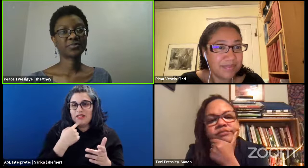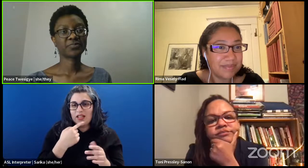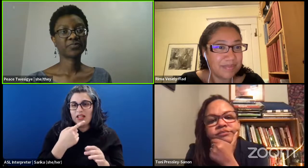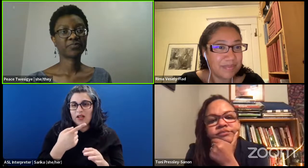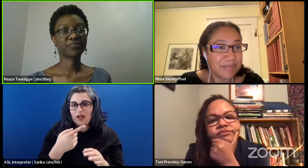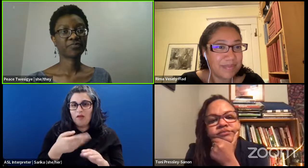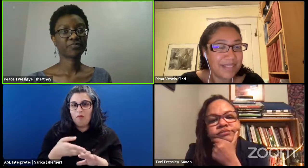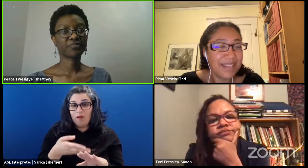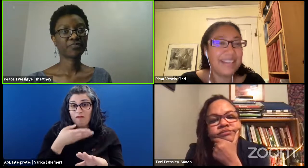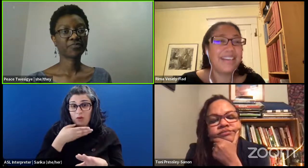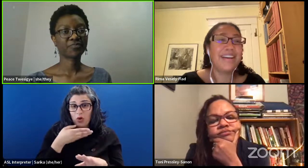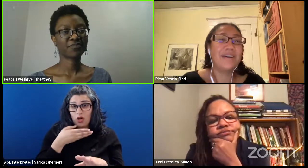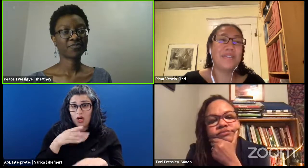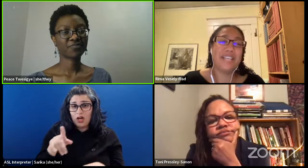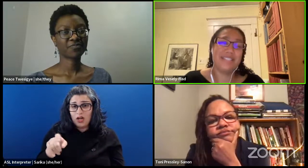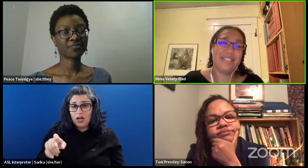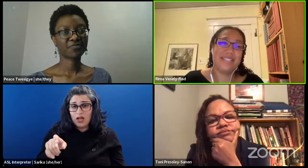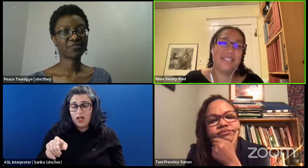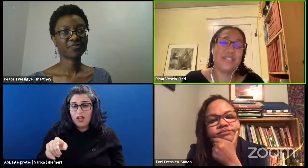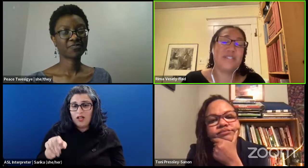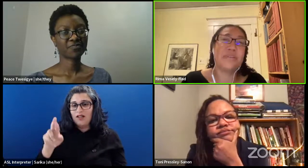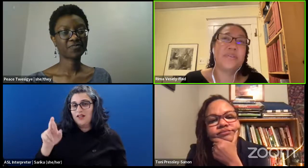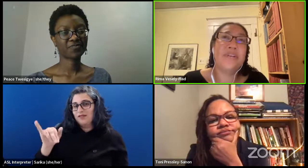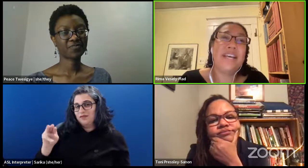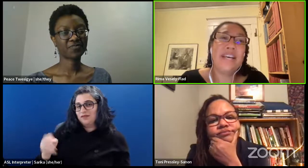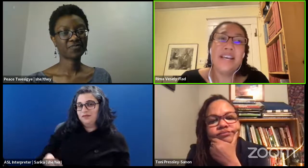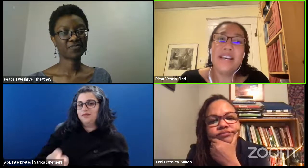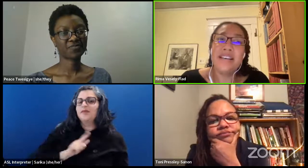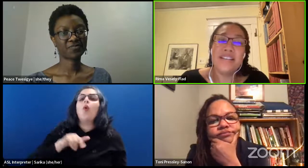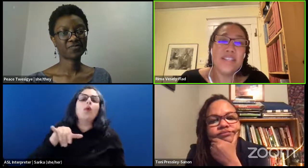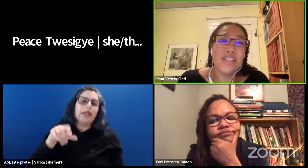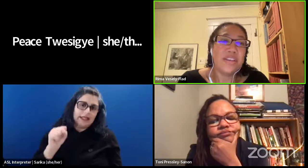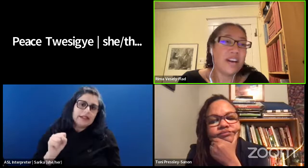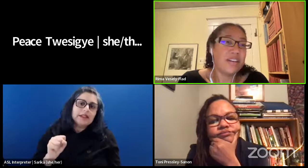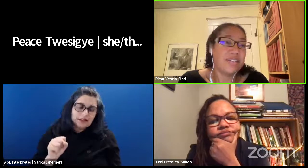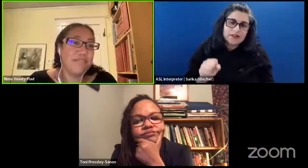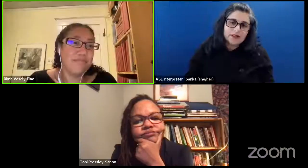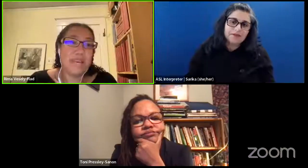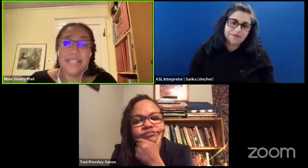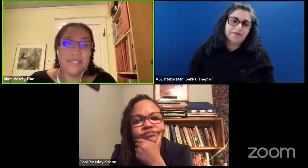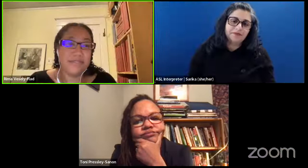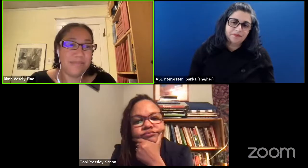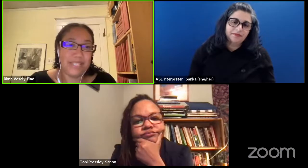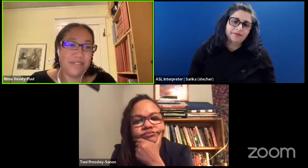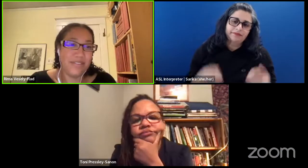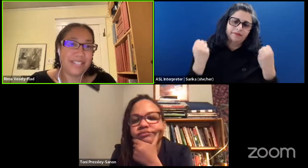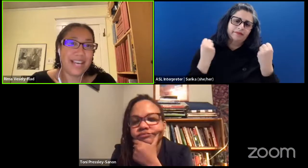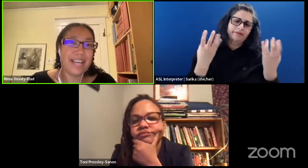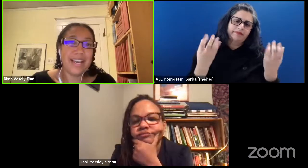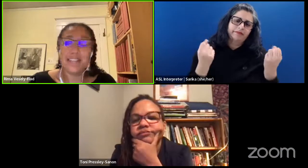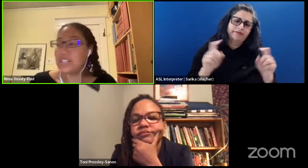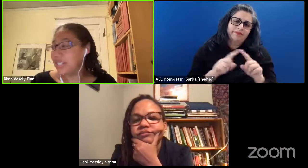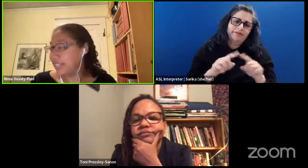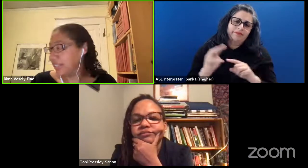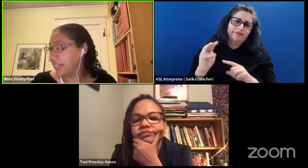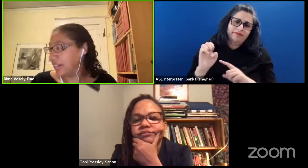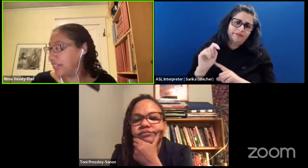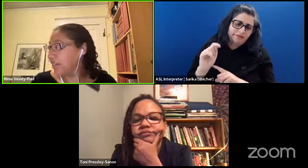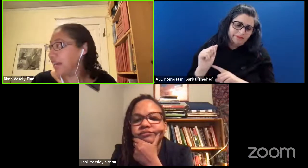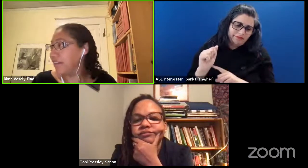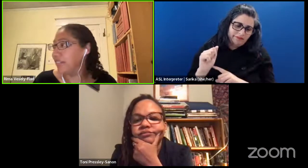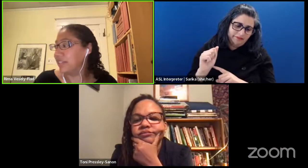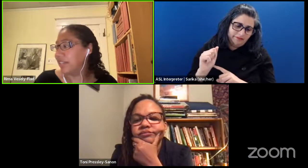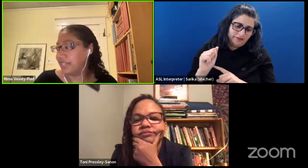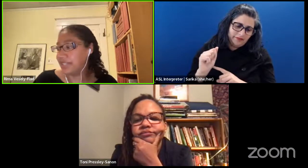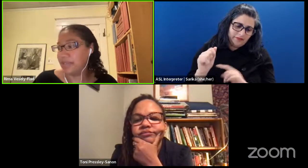before? Oh, yes. So there are many different metta phrases. I